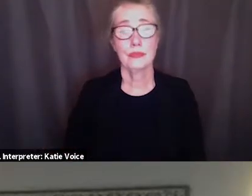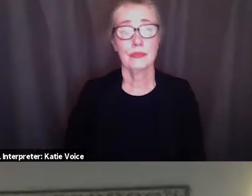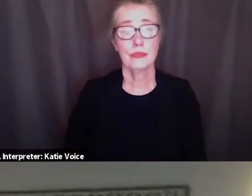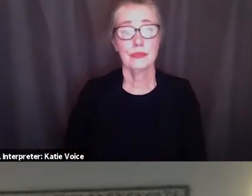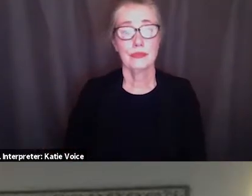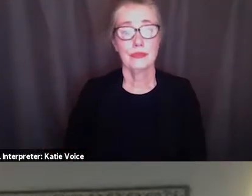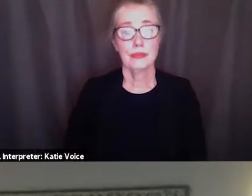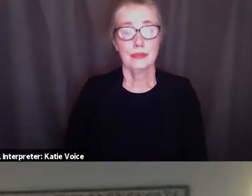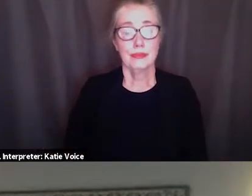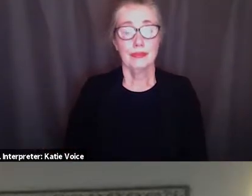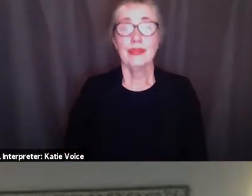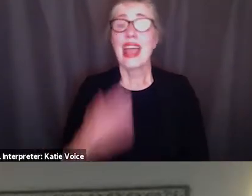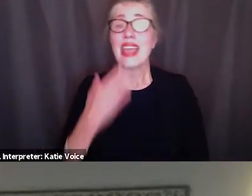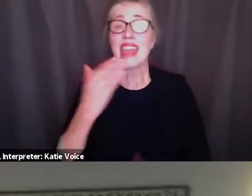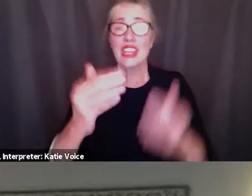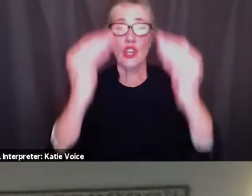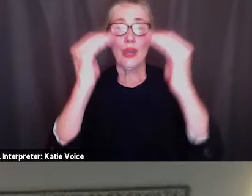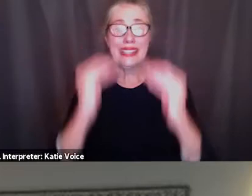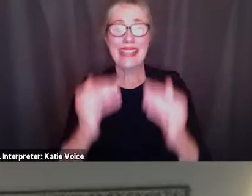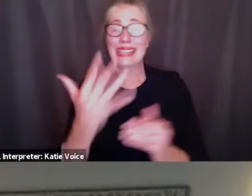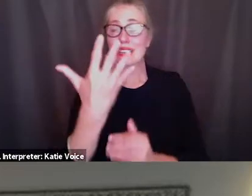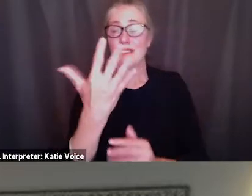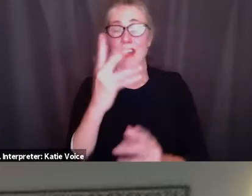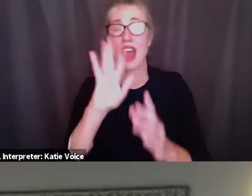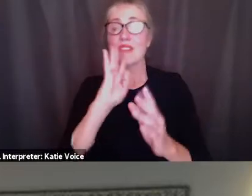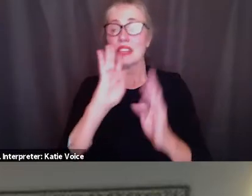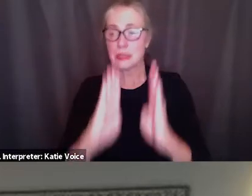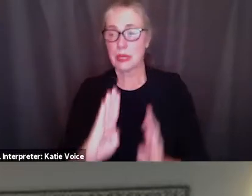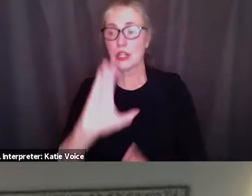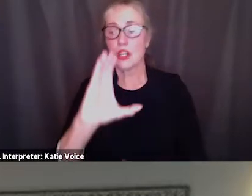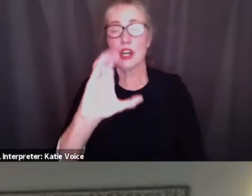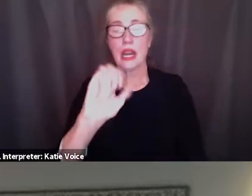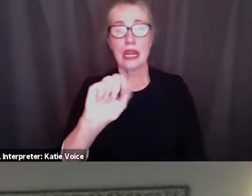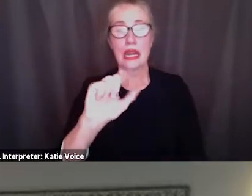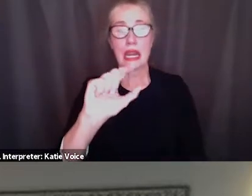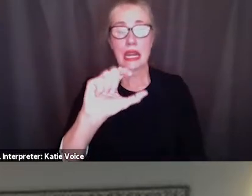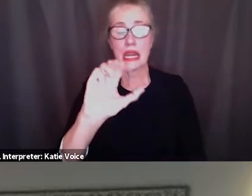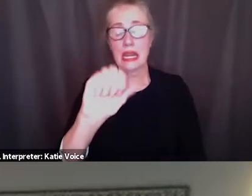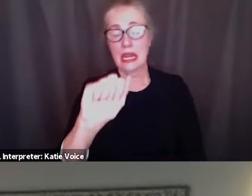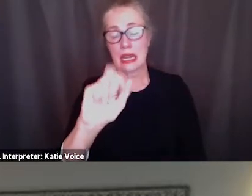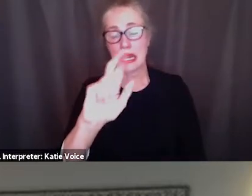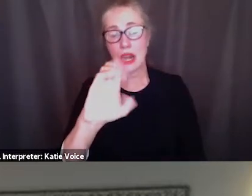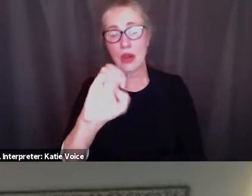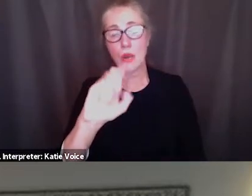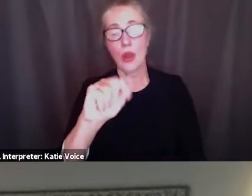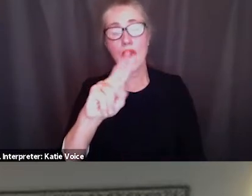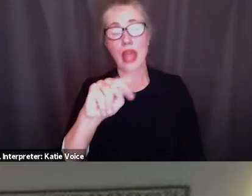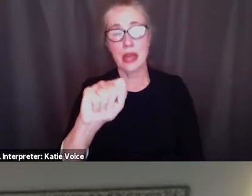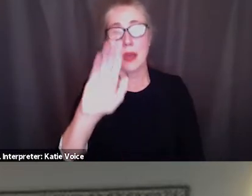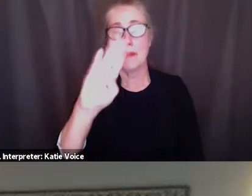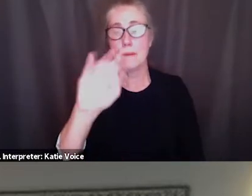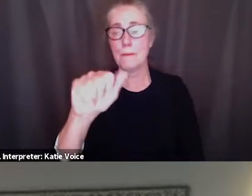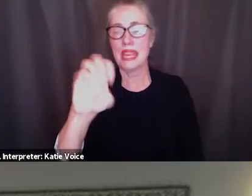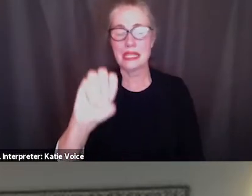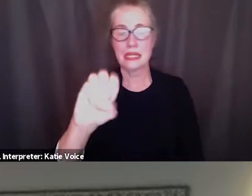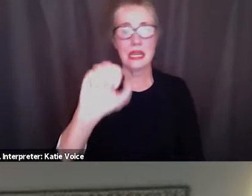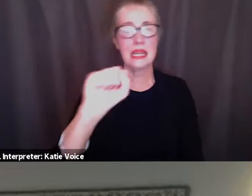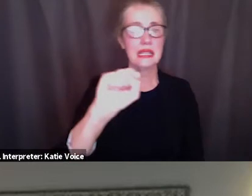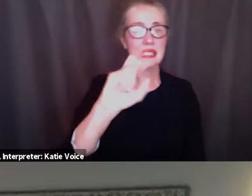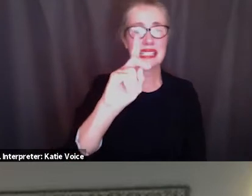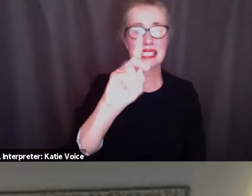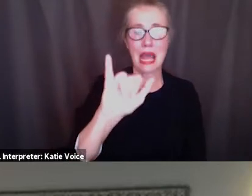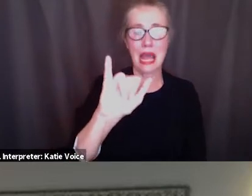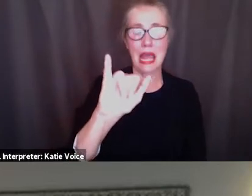Thank you. Our next 5 speakers are Carolina Bate, Sky Byron, Dr. Amy